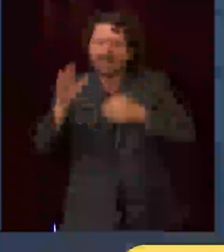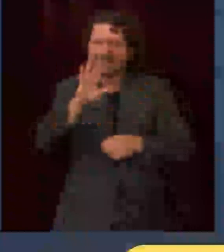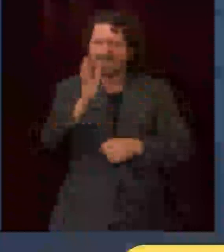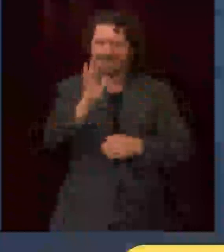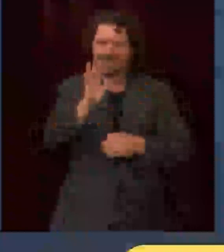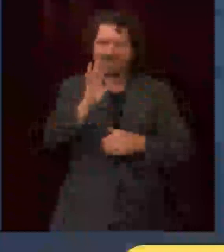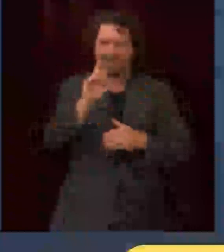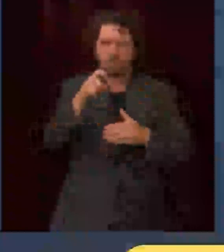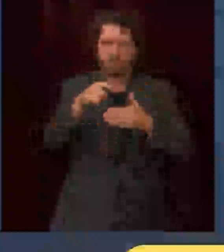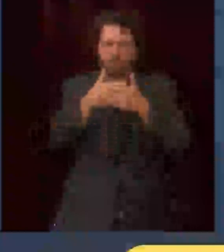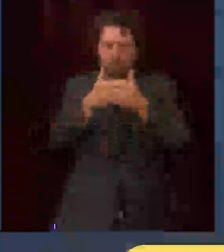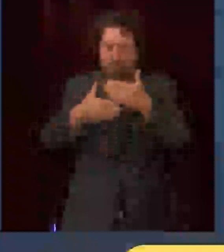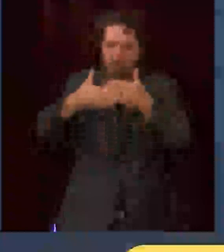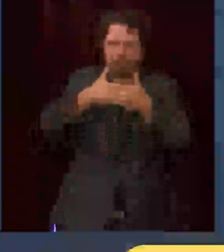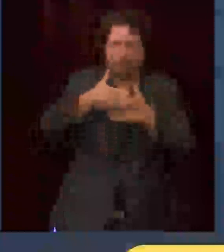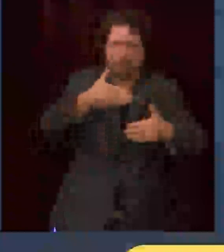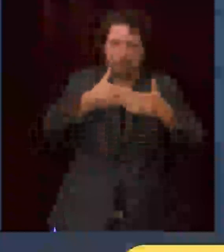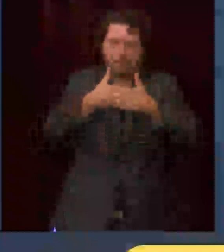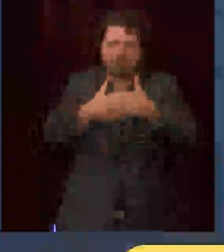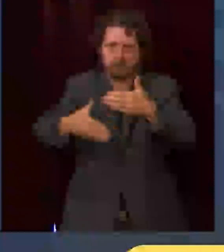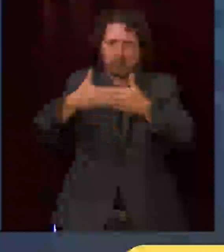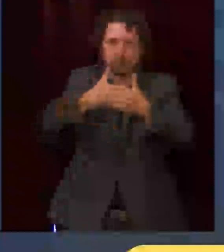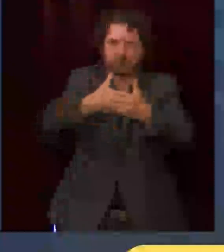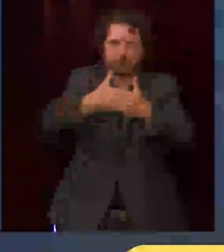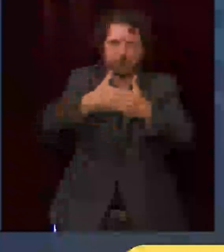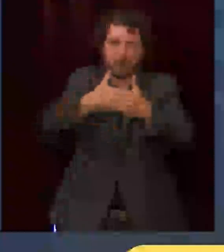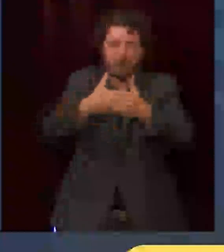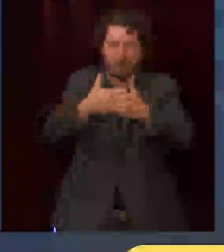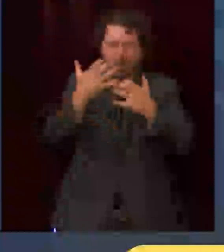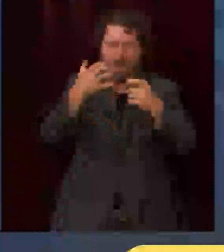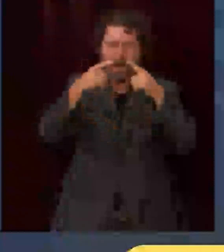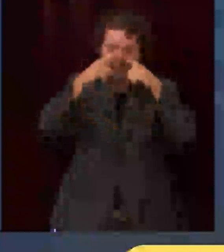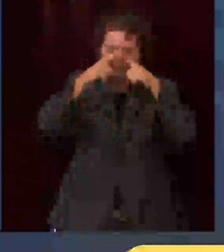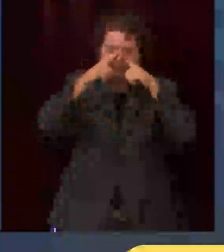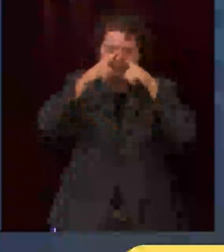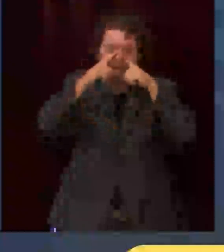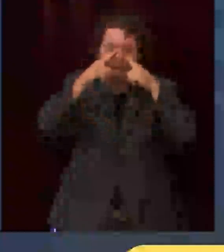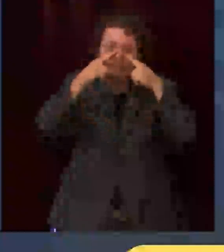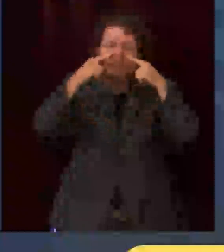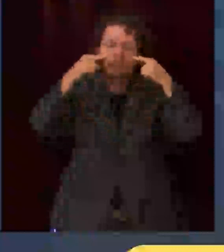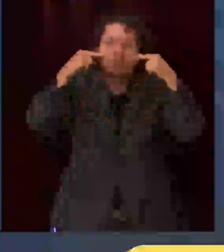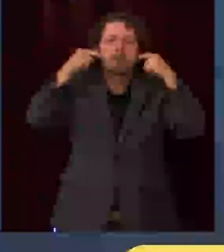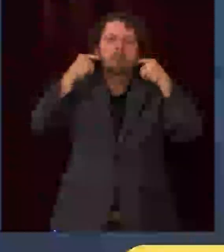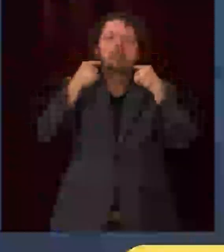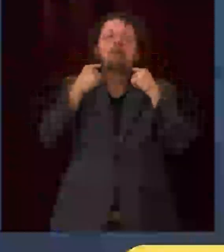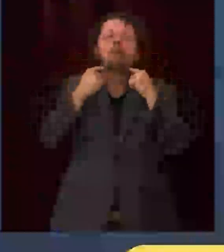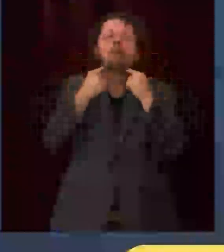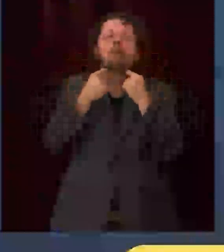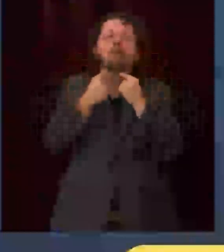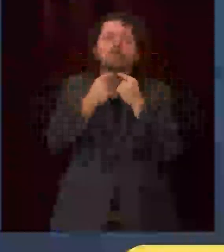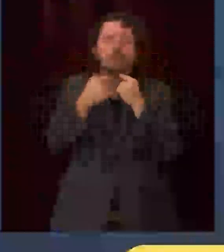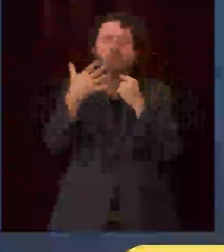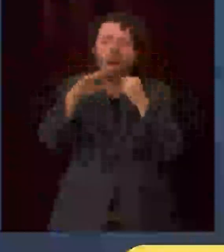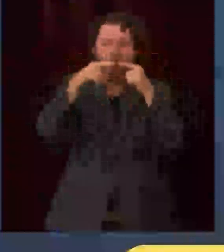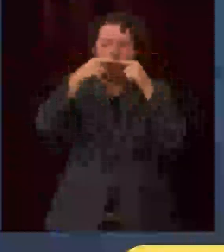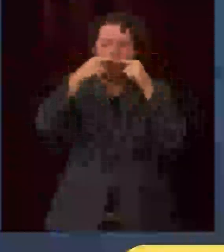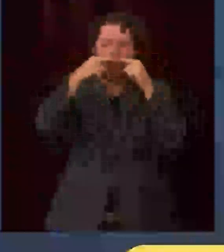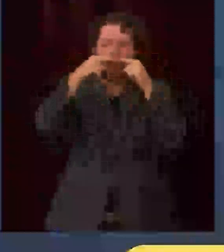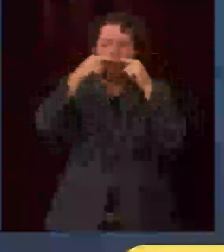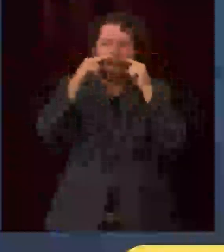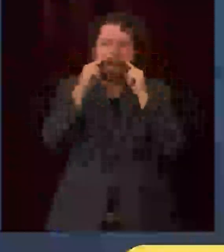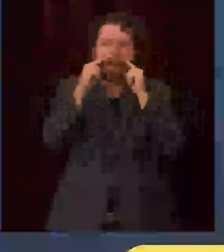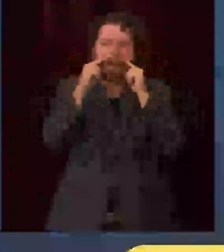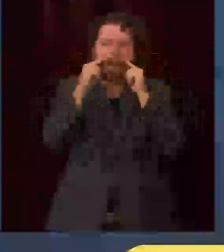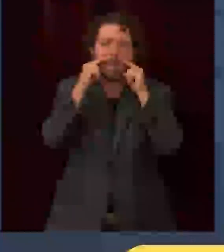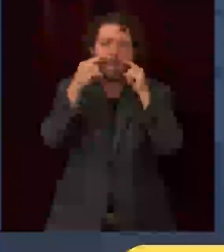quite snug. We don't want floppy masks on folks because that doesn't work nearly as well. We want to wash our hands before and after we